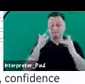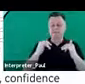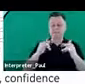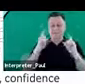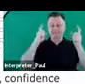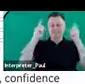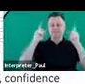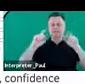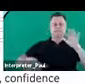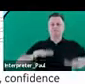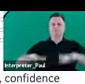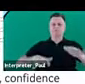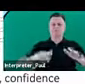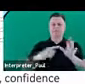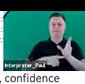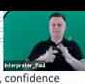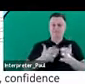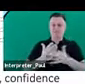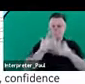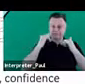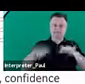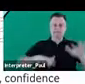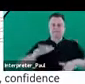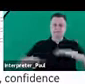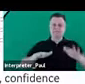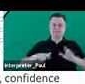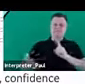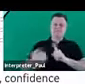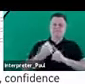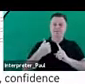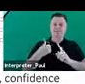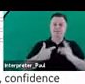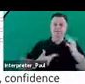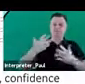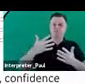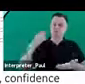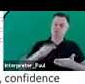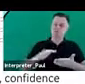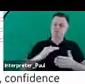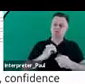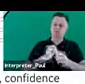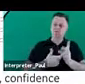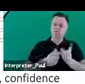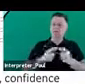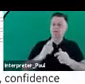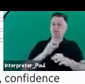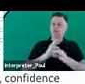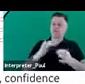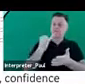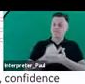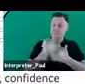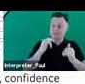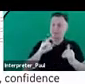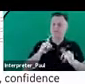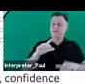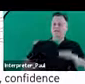I experienced panic attacks during exams leading to lower grades. I didn't fail the exams and so couldn't retake them. And I'd just like